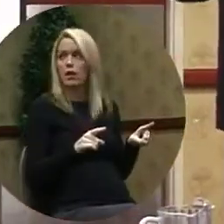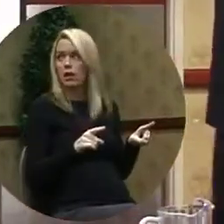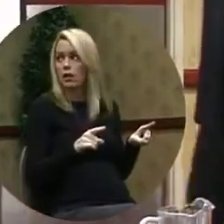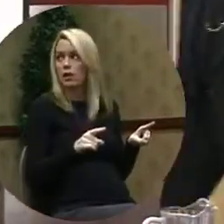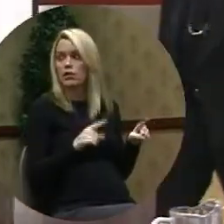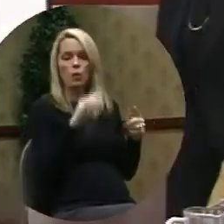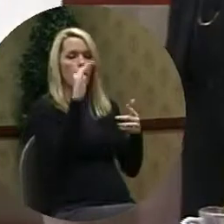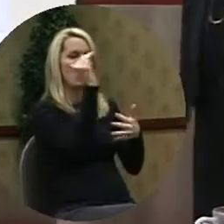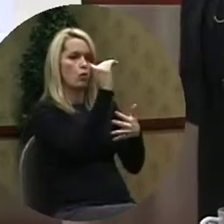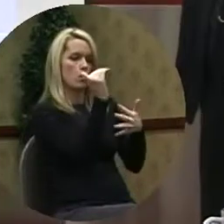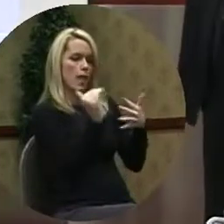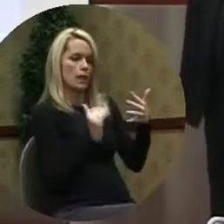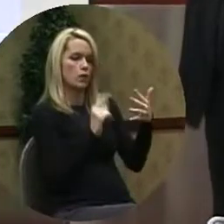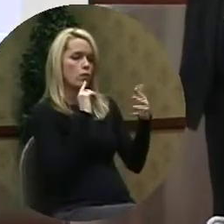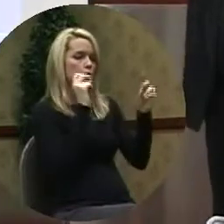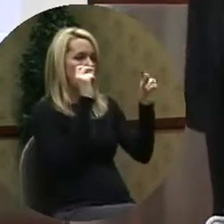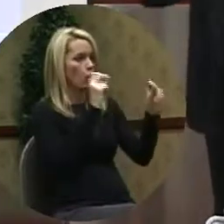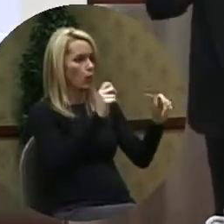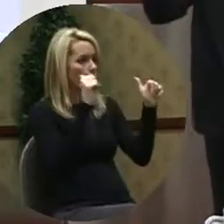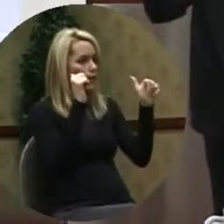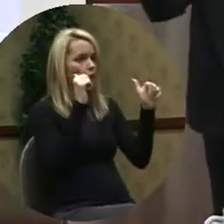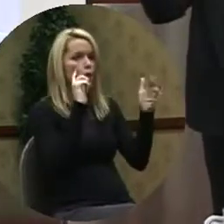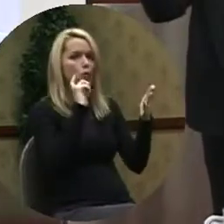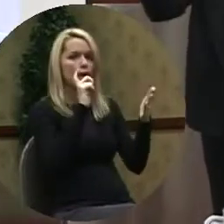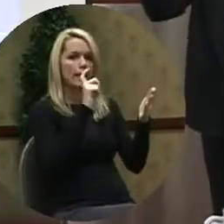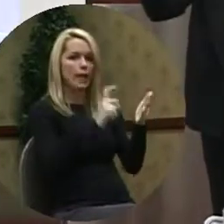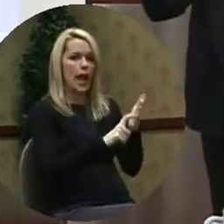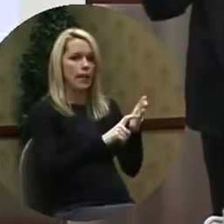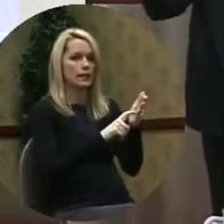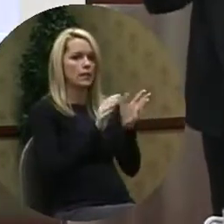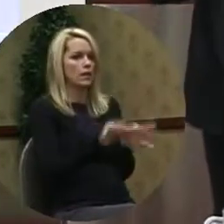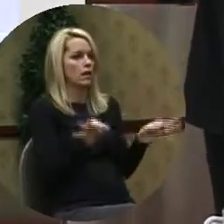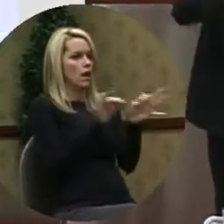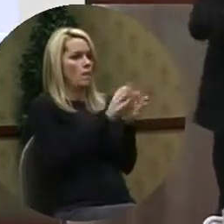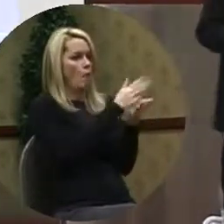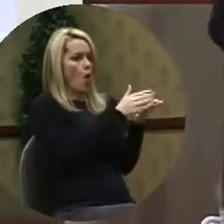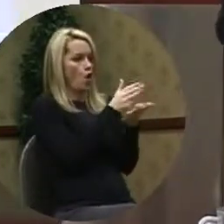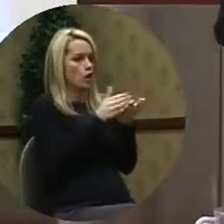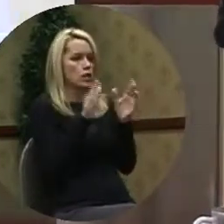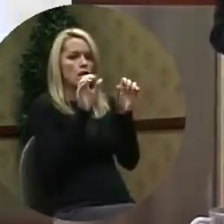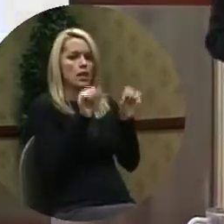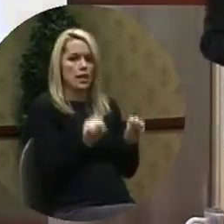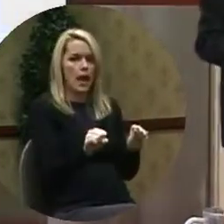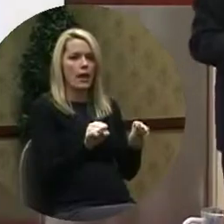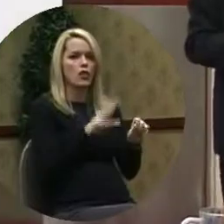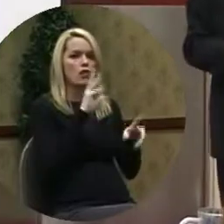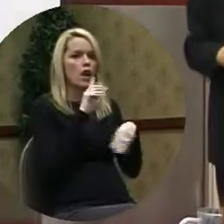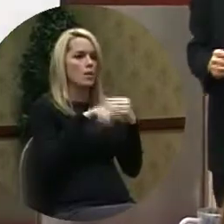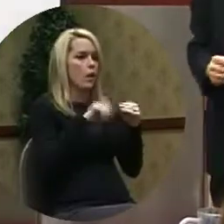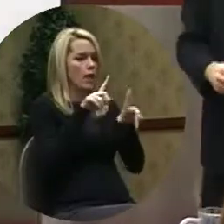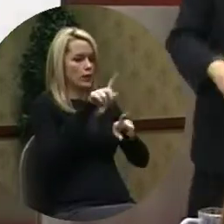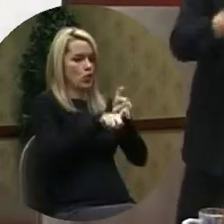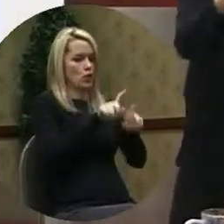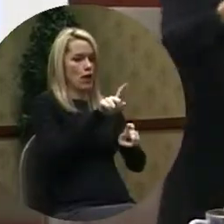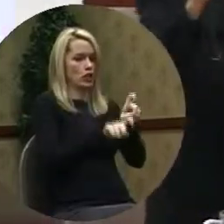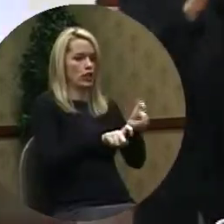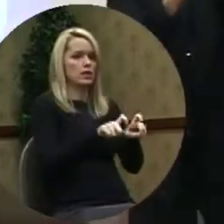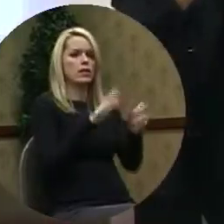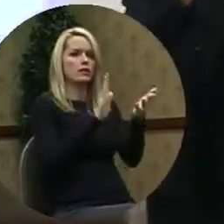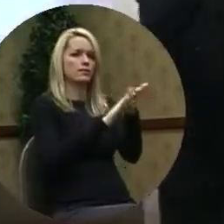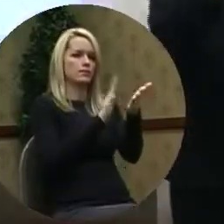at is you very quickly know the critical elements, and we can immediately move into asking the questions. Let's give Jill